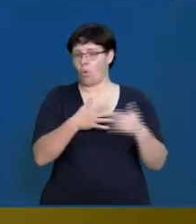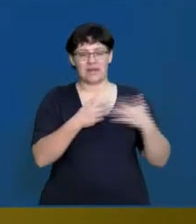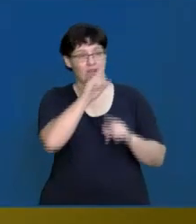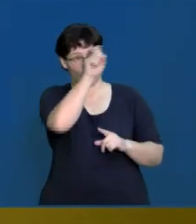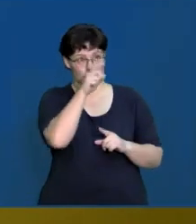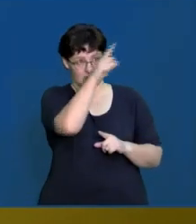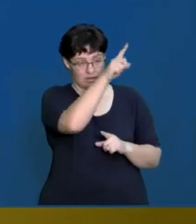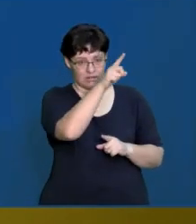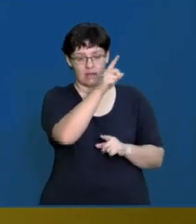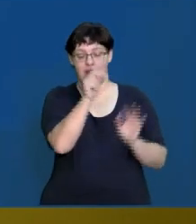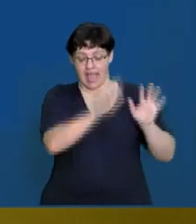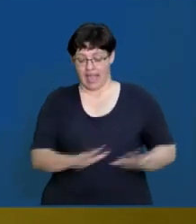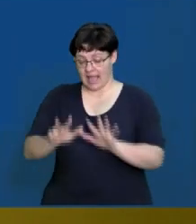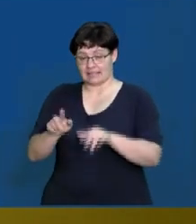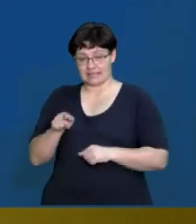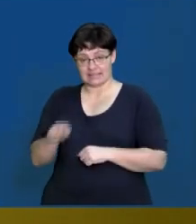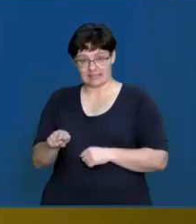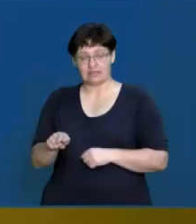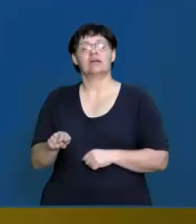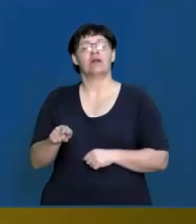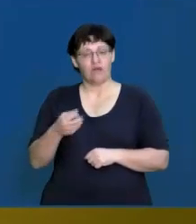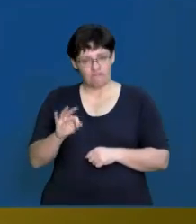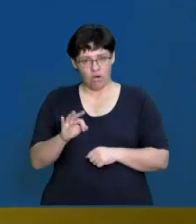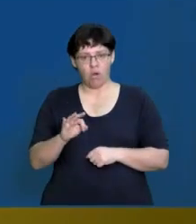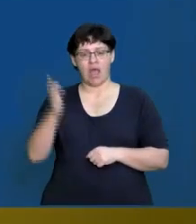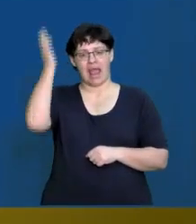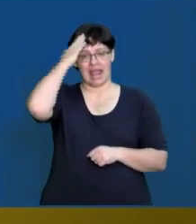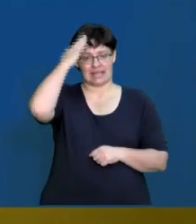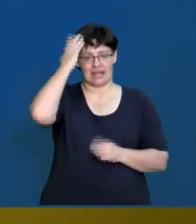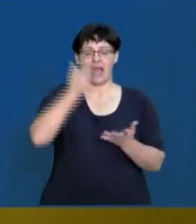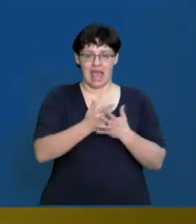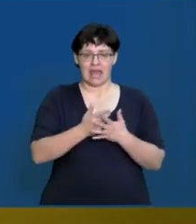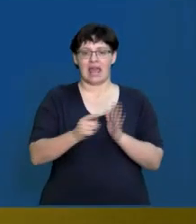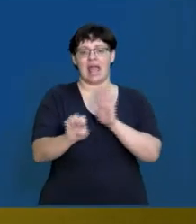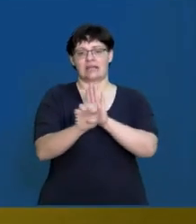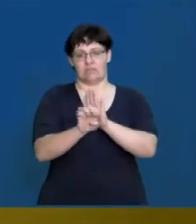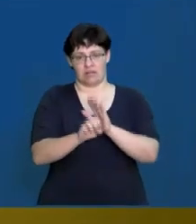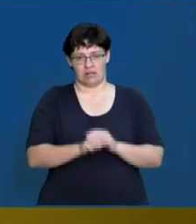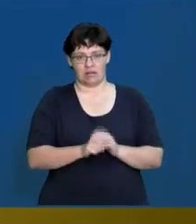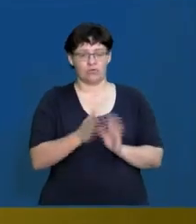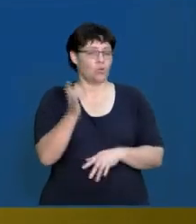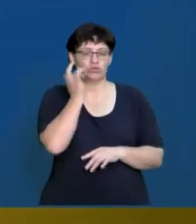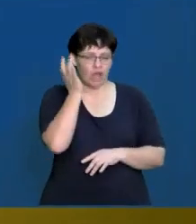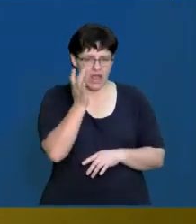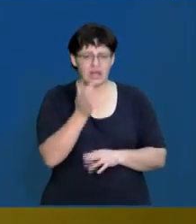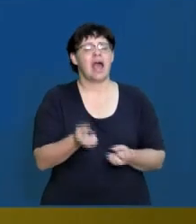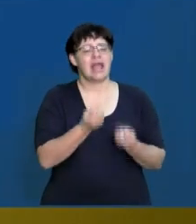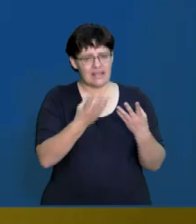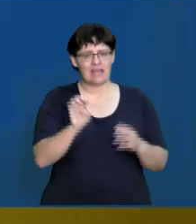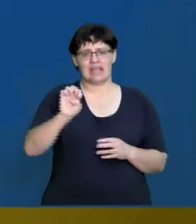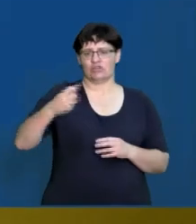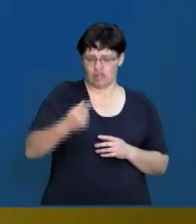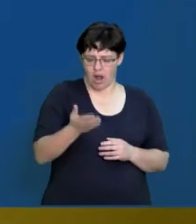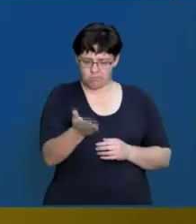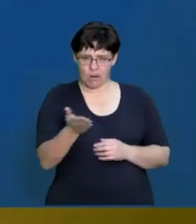question is. The 8 marks has been dedicated to your headings and your examples. Please don't be shy in giving the e.g.s there